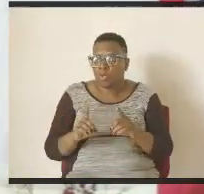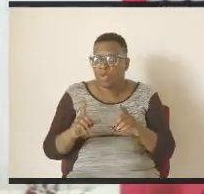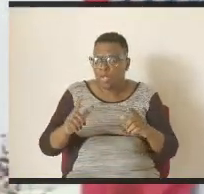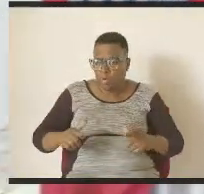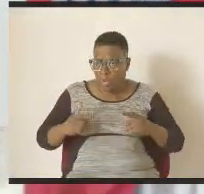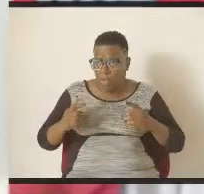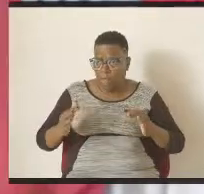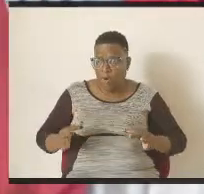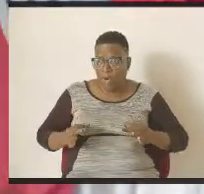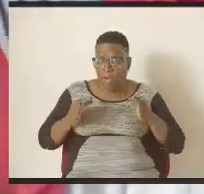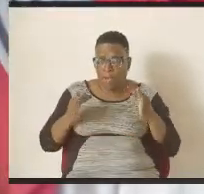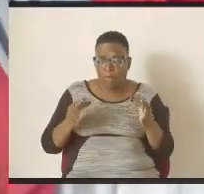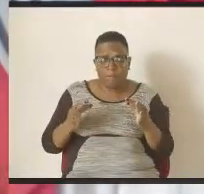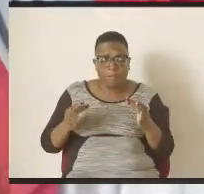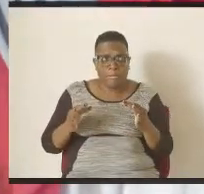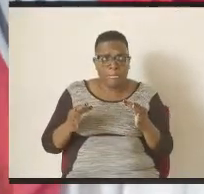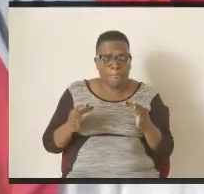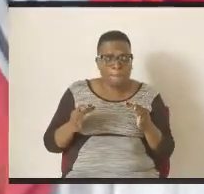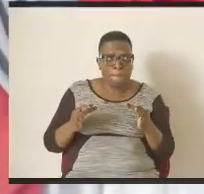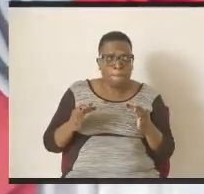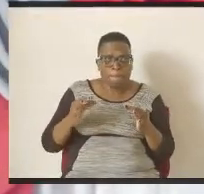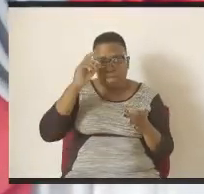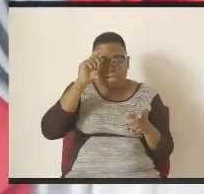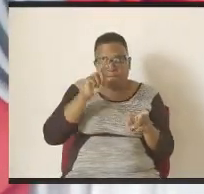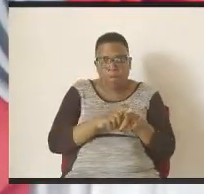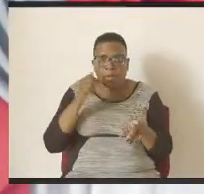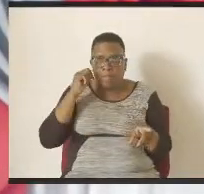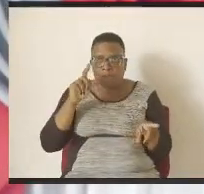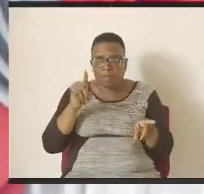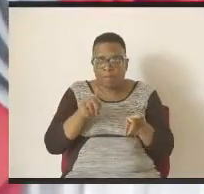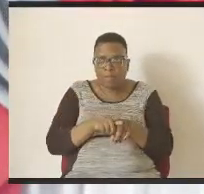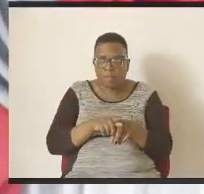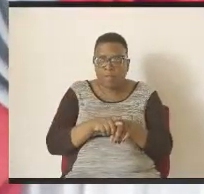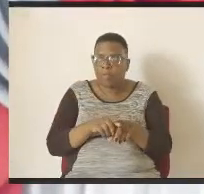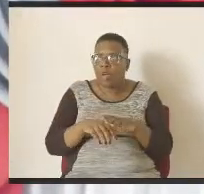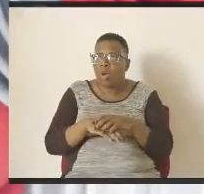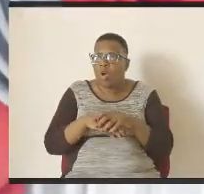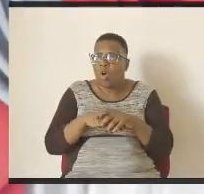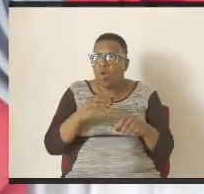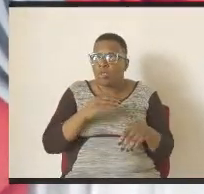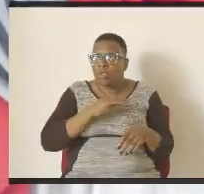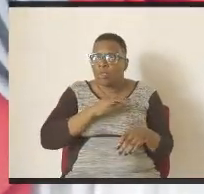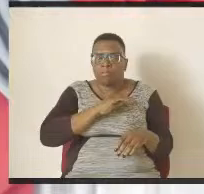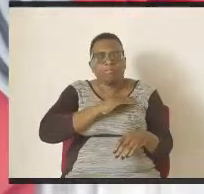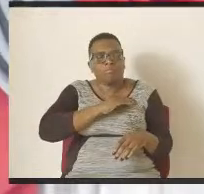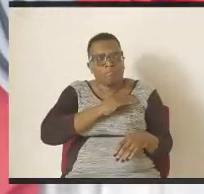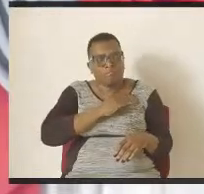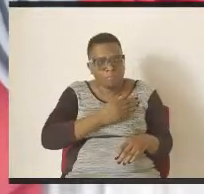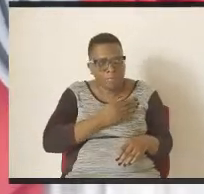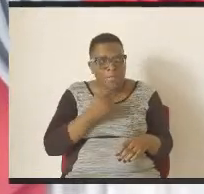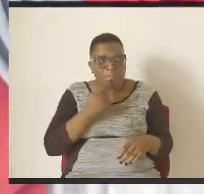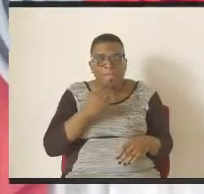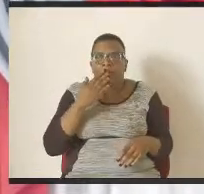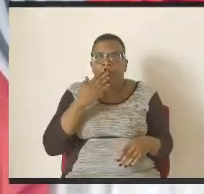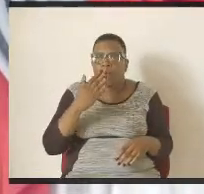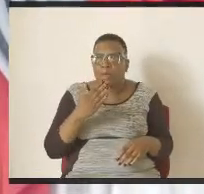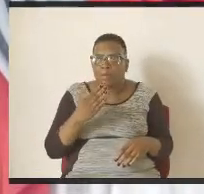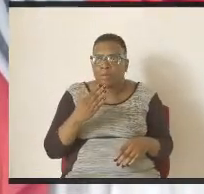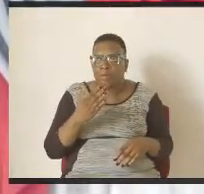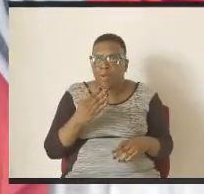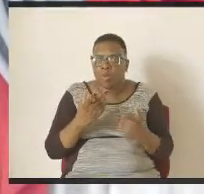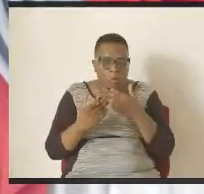lives, brothers and sisters, it is out of a heart of gratitude and thanks. We would not